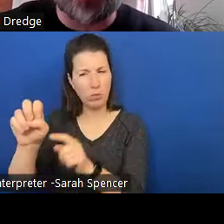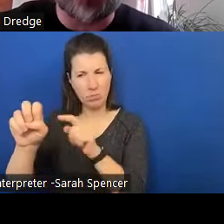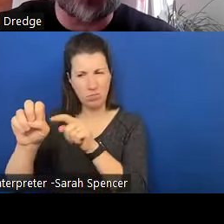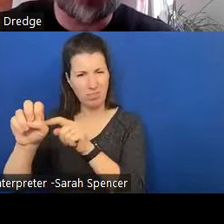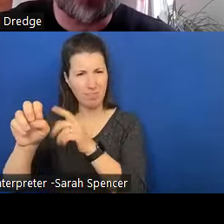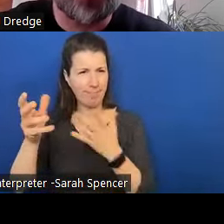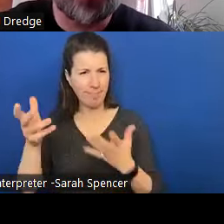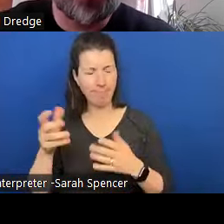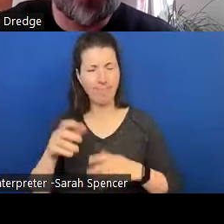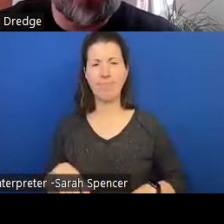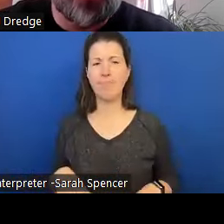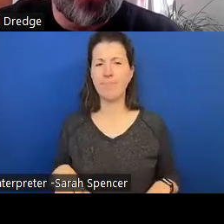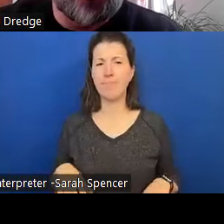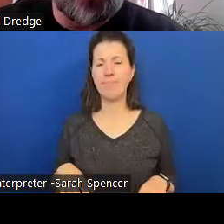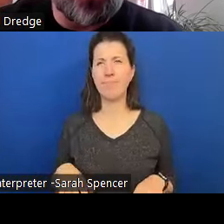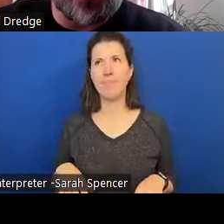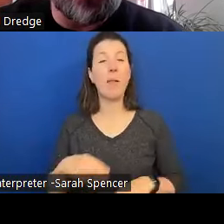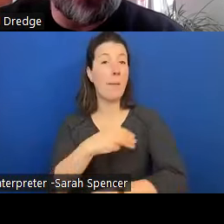is